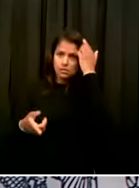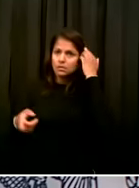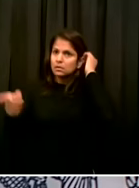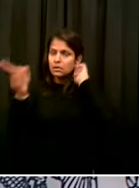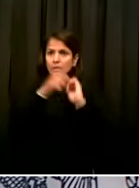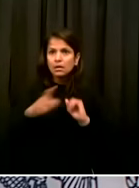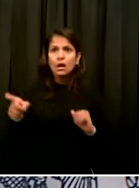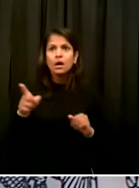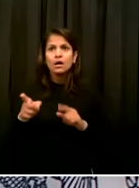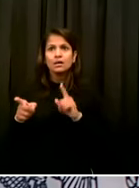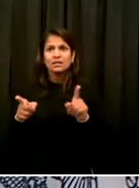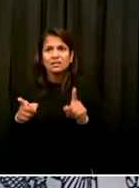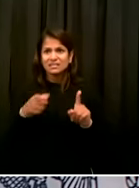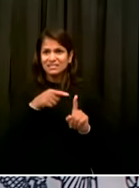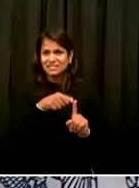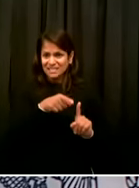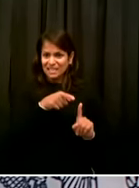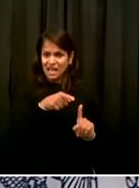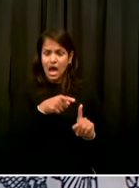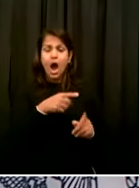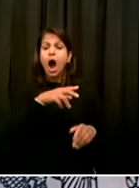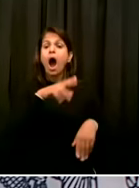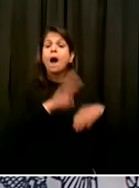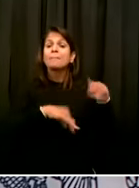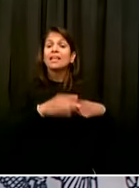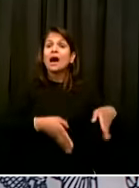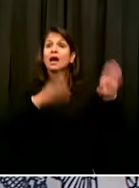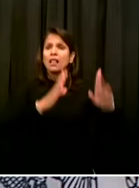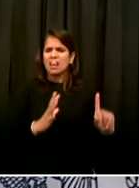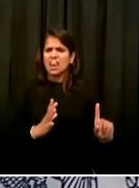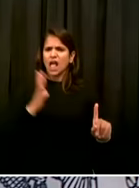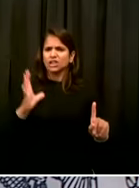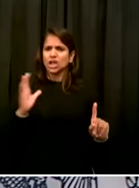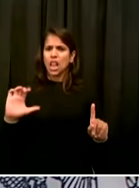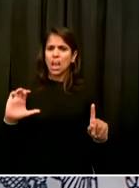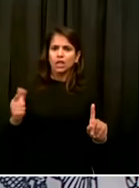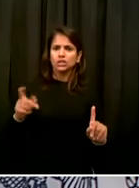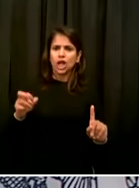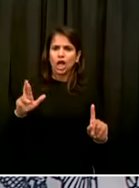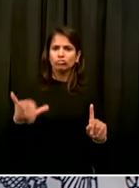invoked between, you know, rent levels. So